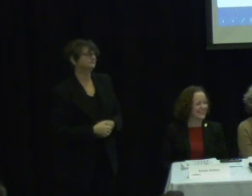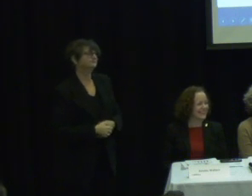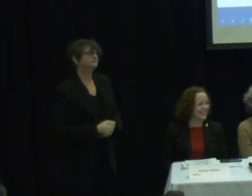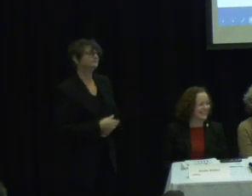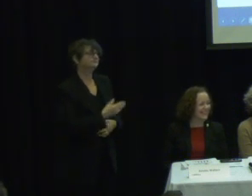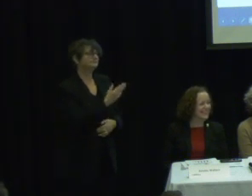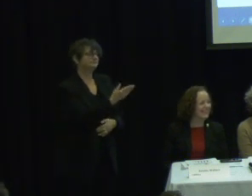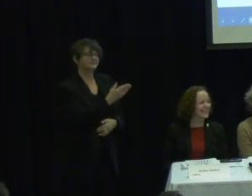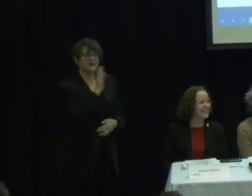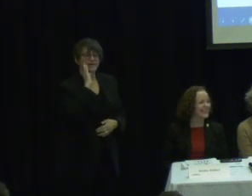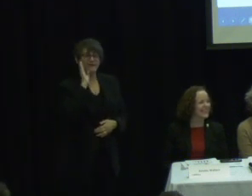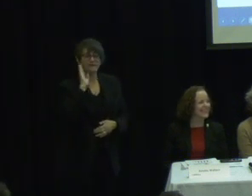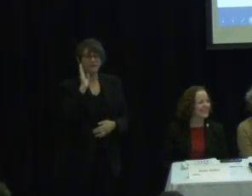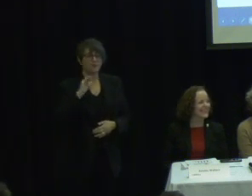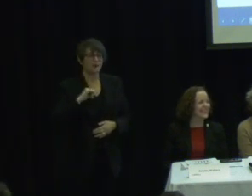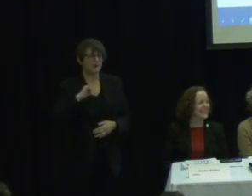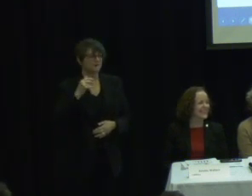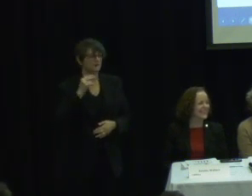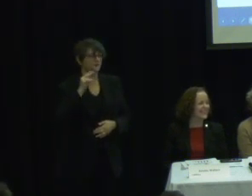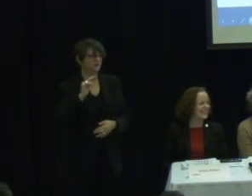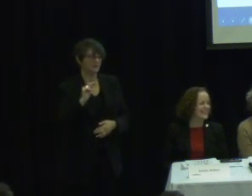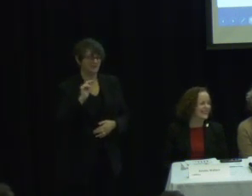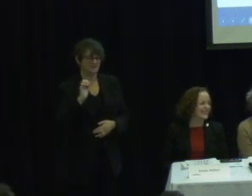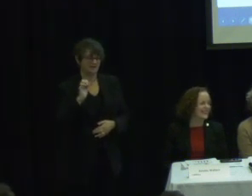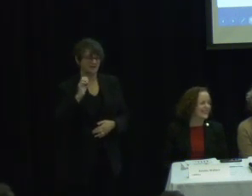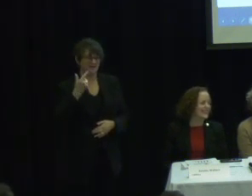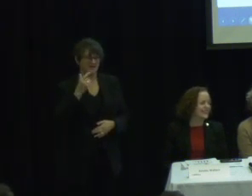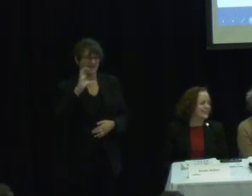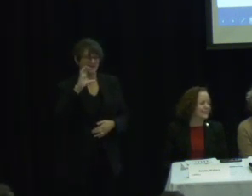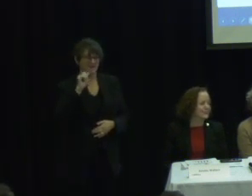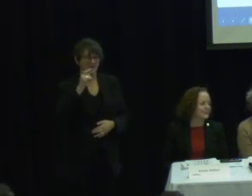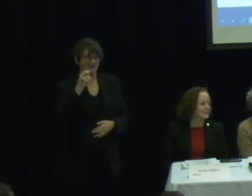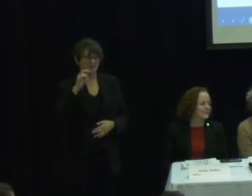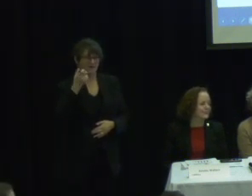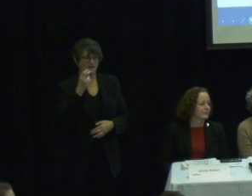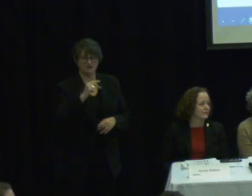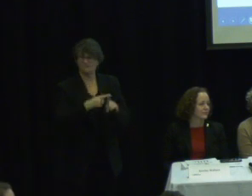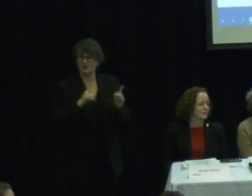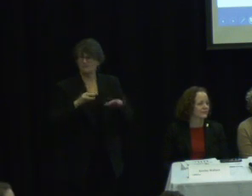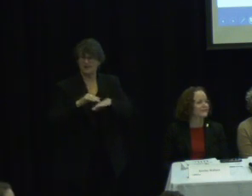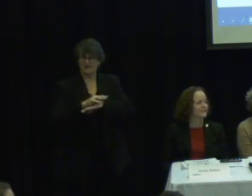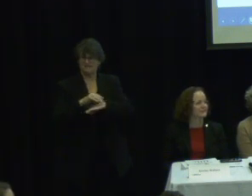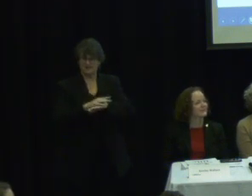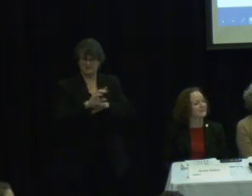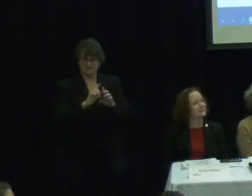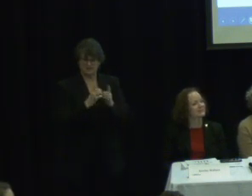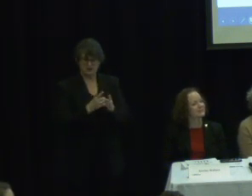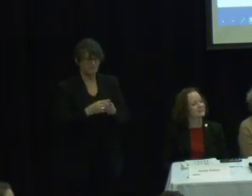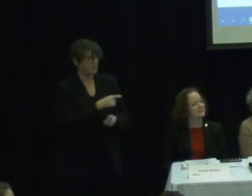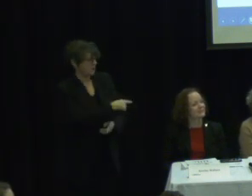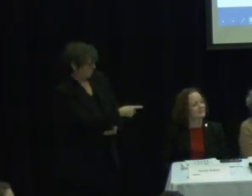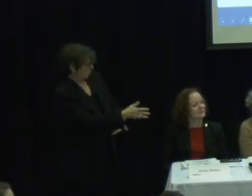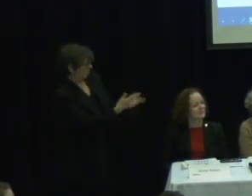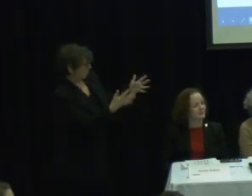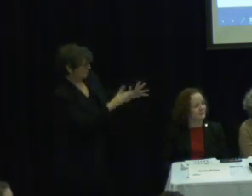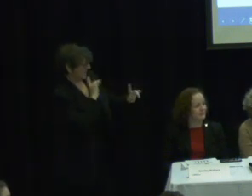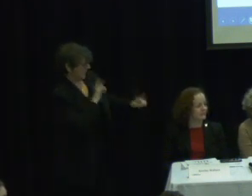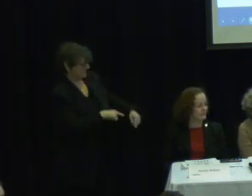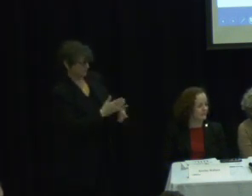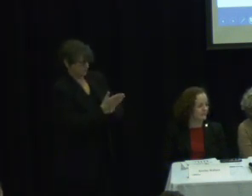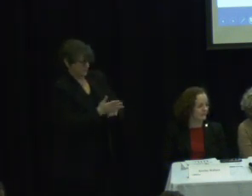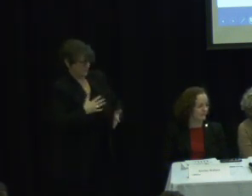Hi, I'm Jean Kerrigan from Advising. And this answered some of my questions, but I know, Glenn, you had